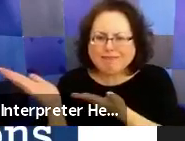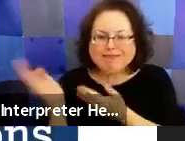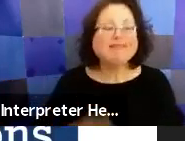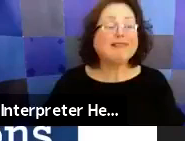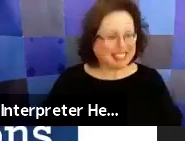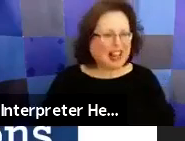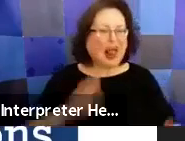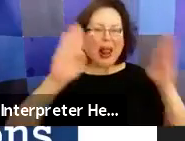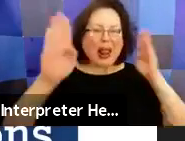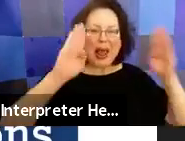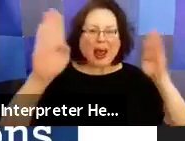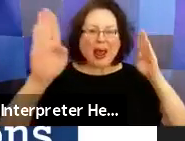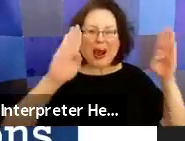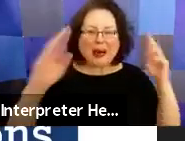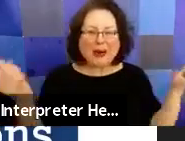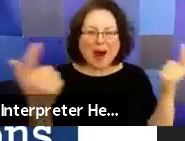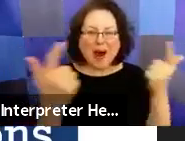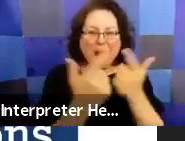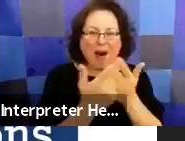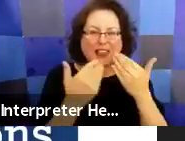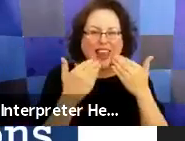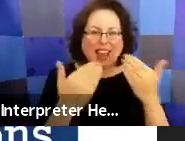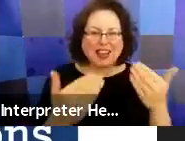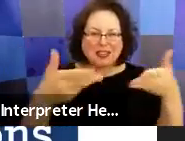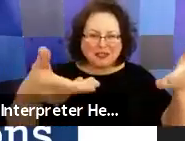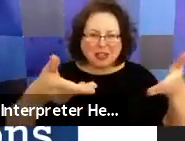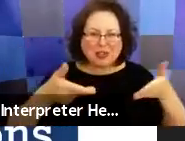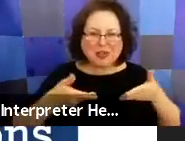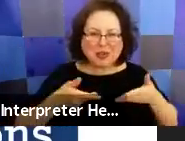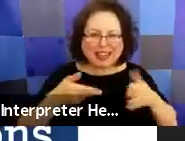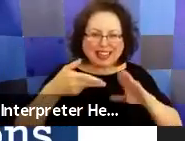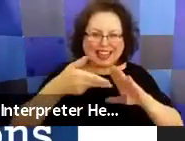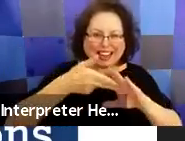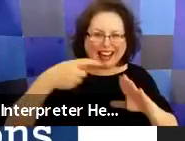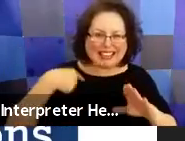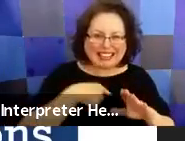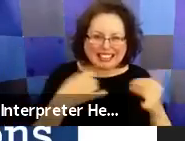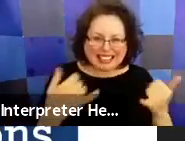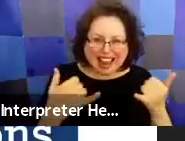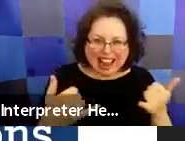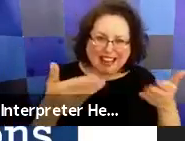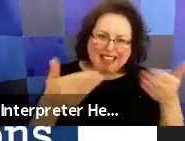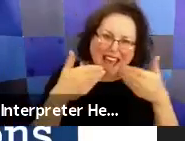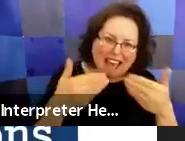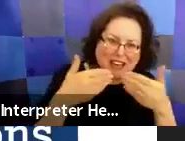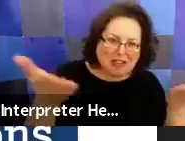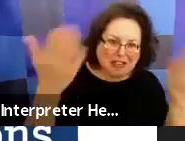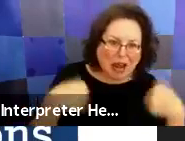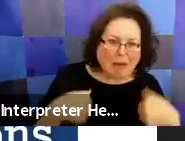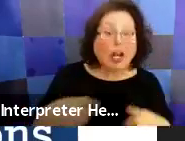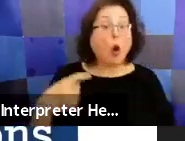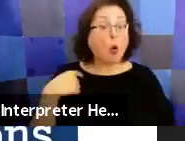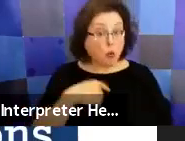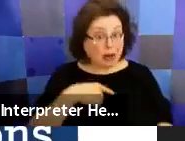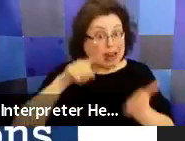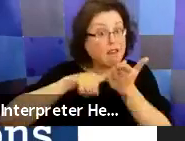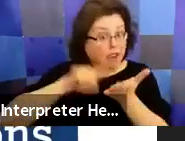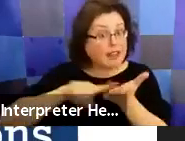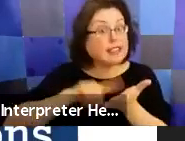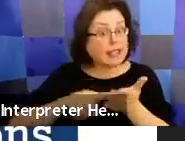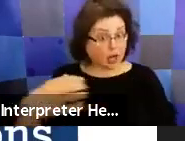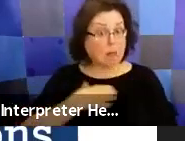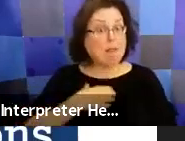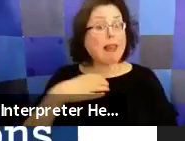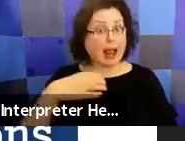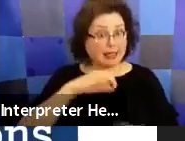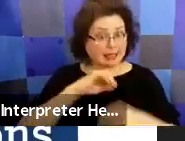thanks for joining today. So a little bit about us. We investigate complaints of discrimination